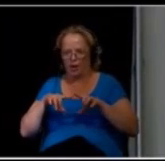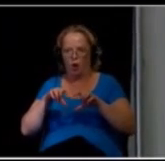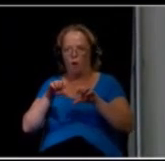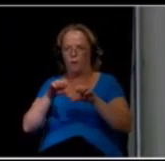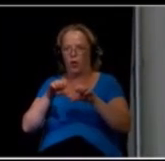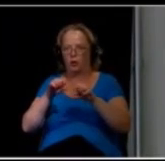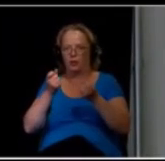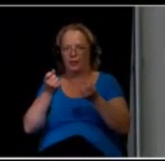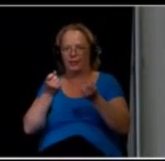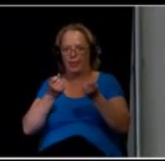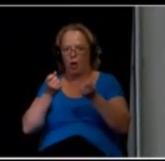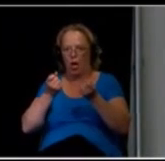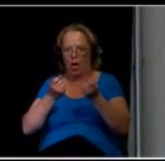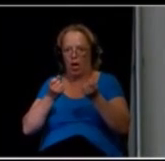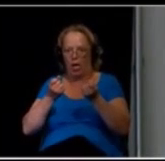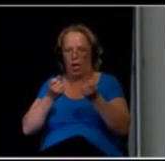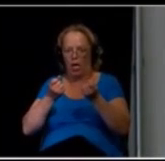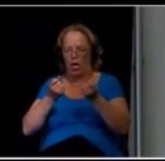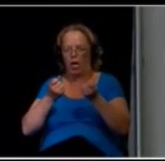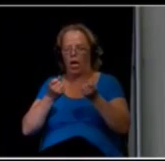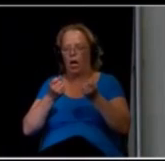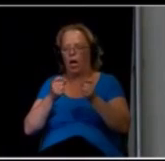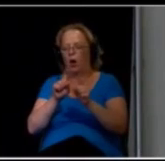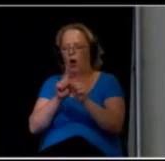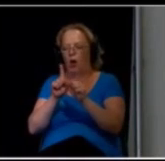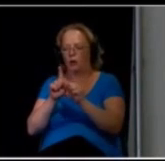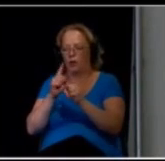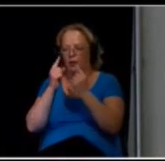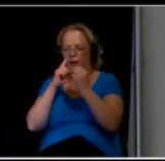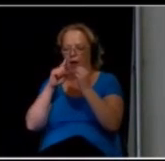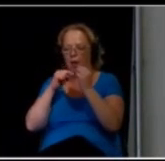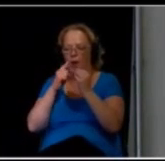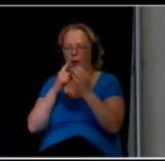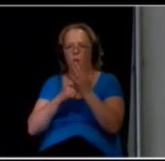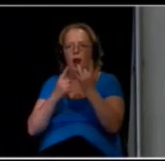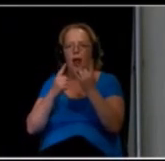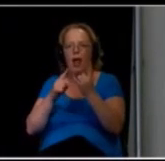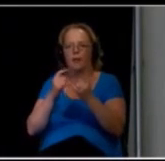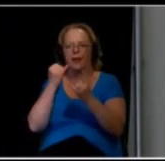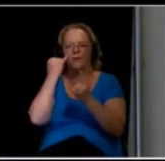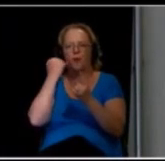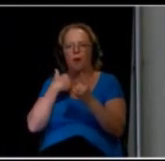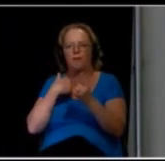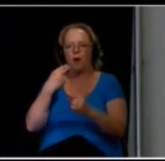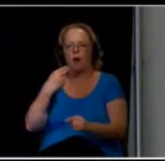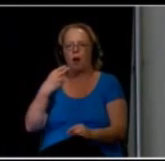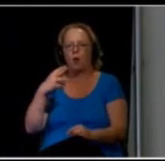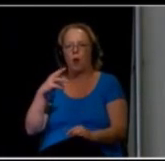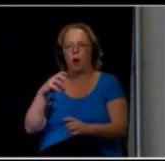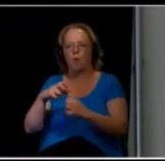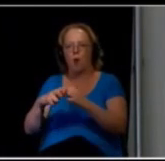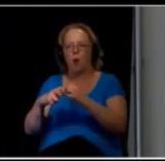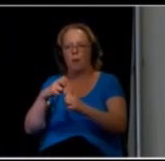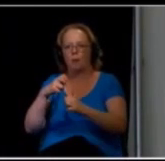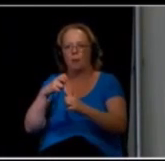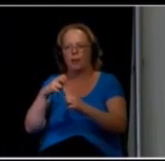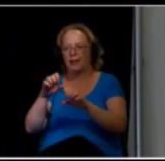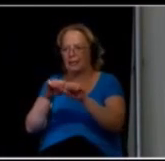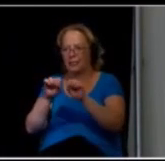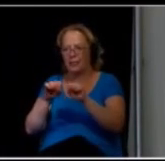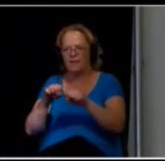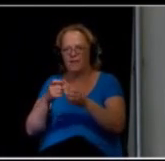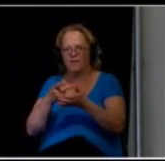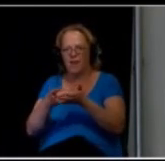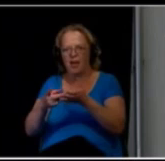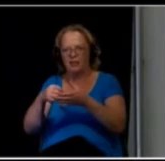and we have to also consider, like, well, what happens if there's a hardware problem? You know, some hardware system fails in the